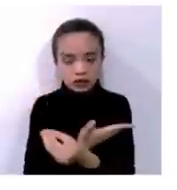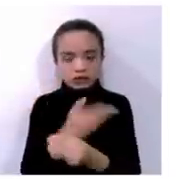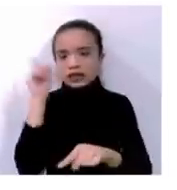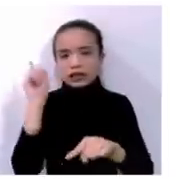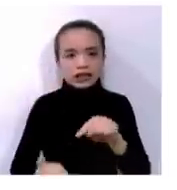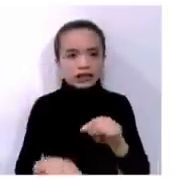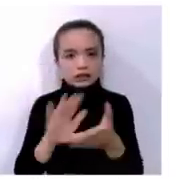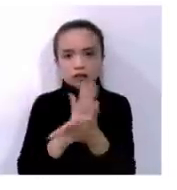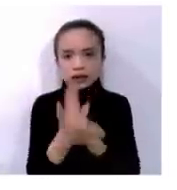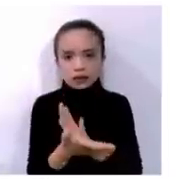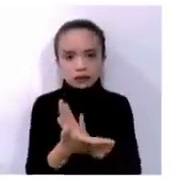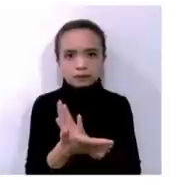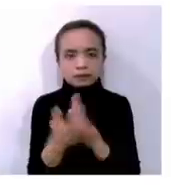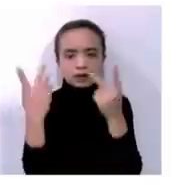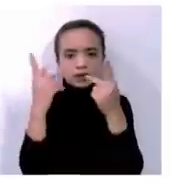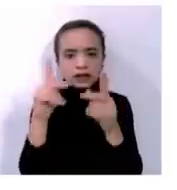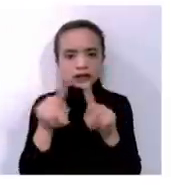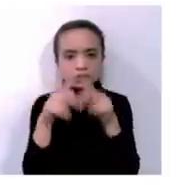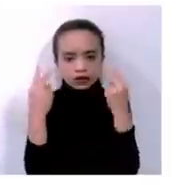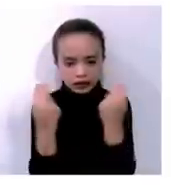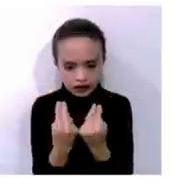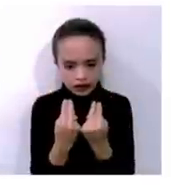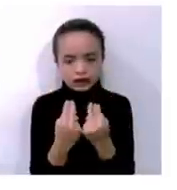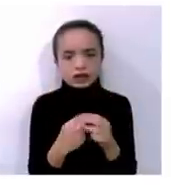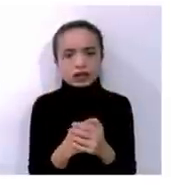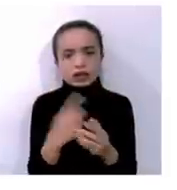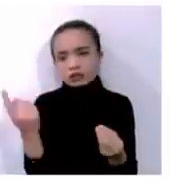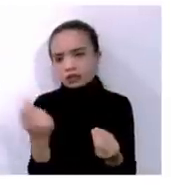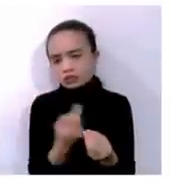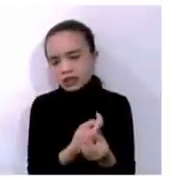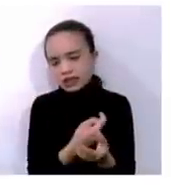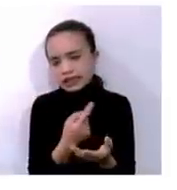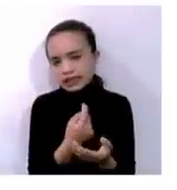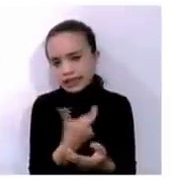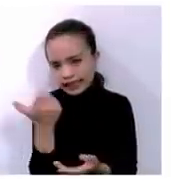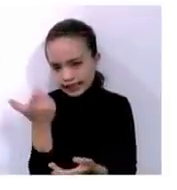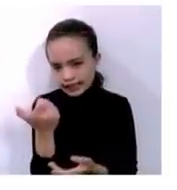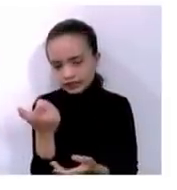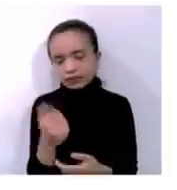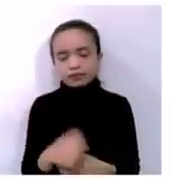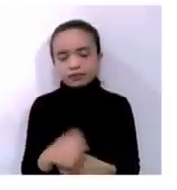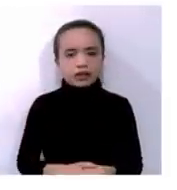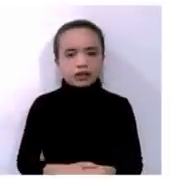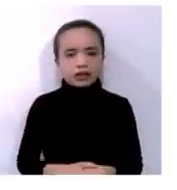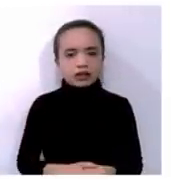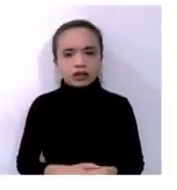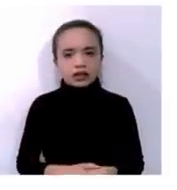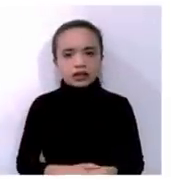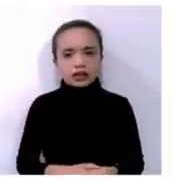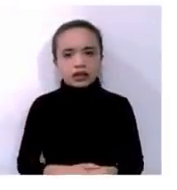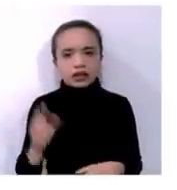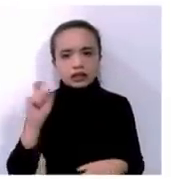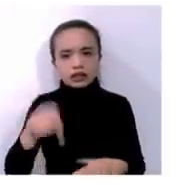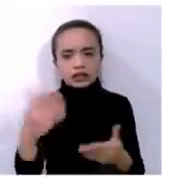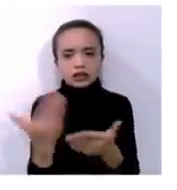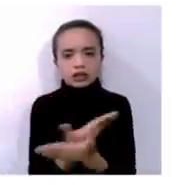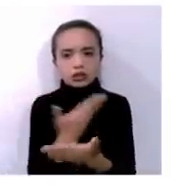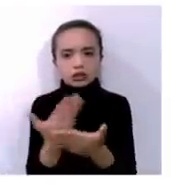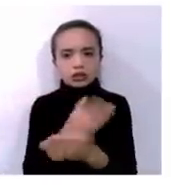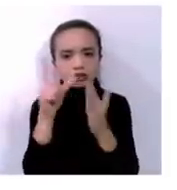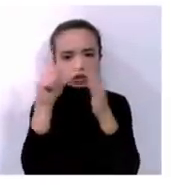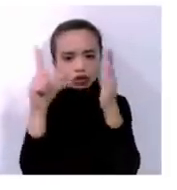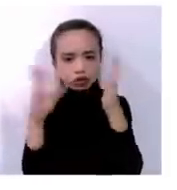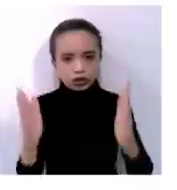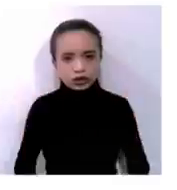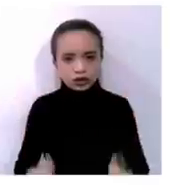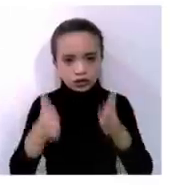disqualified after he has assumed office, he will still be removed from office. Now, I need you lawyers to pay attention. You